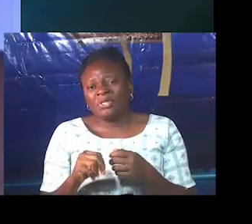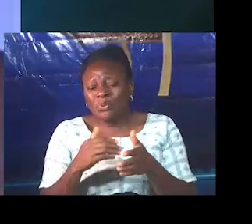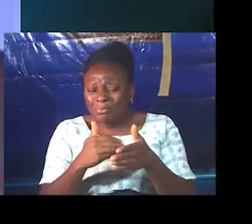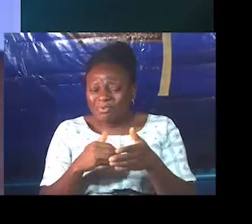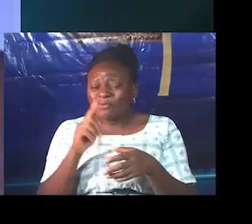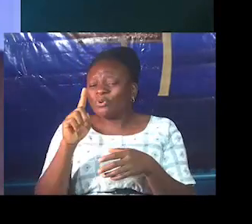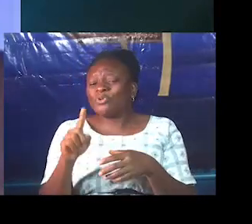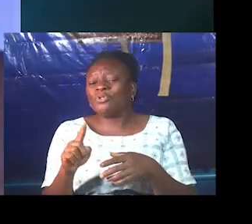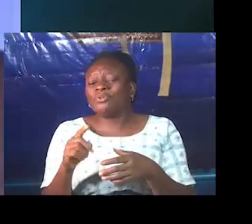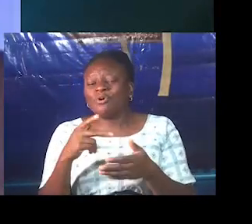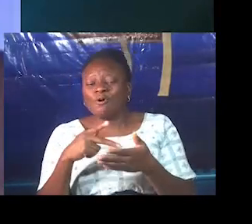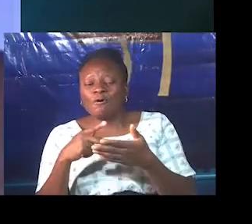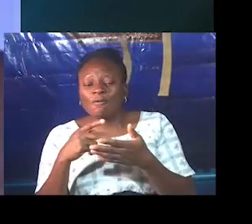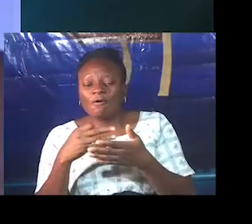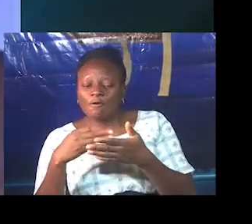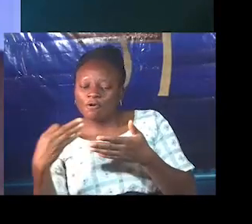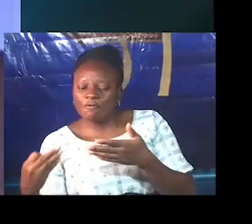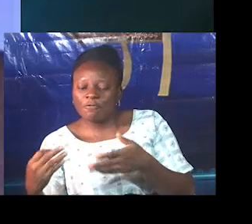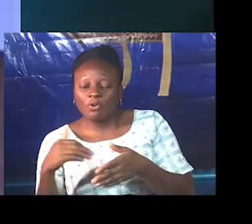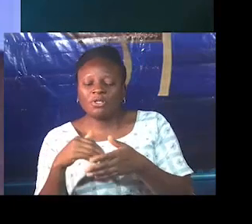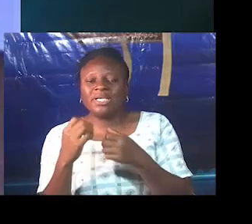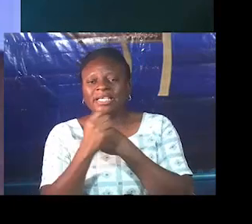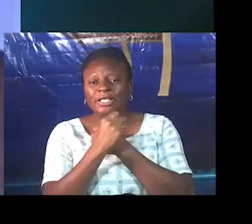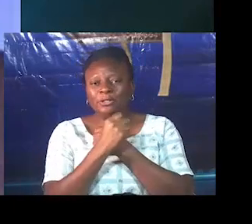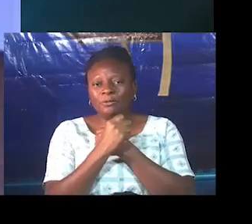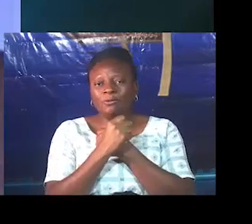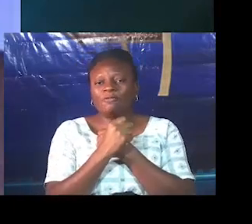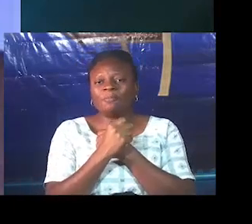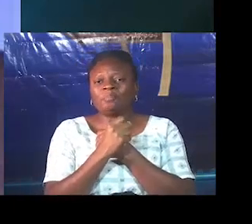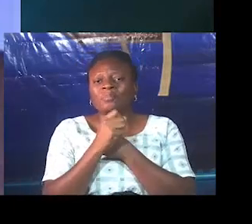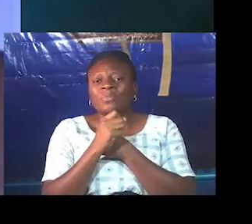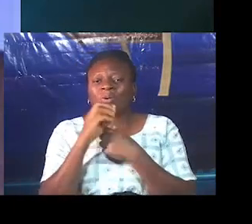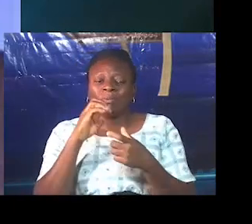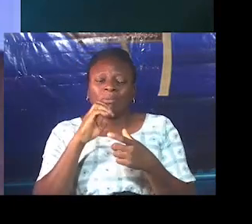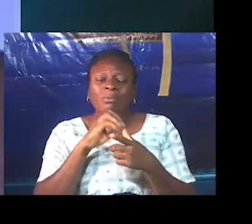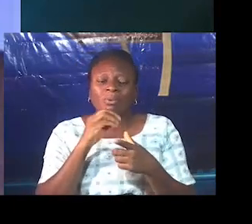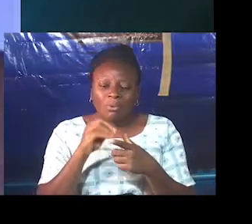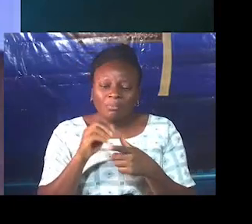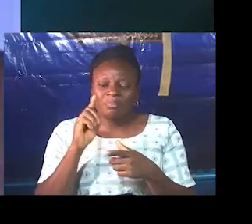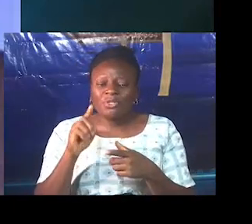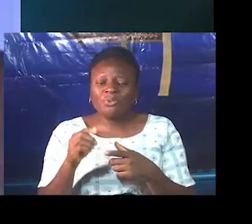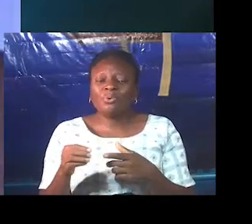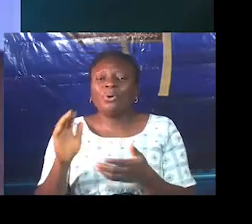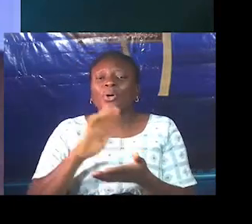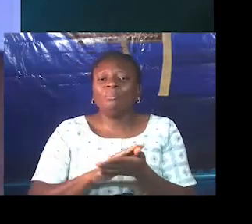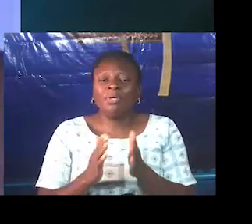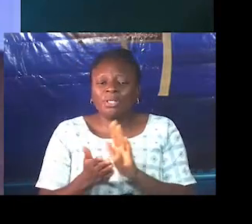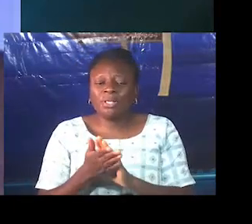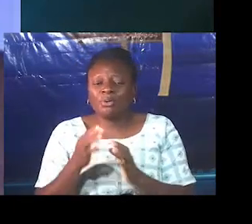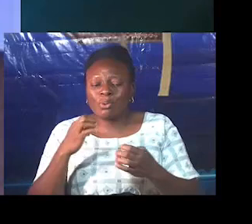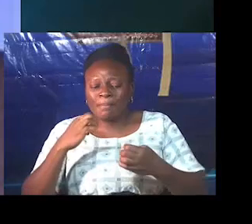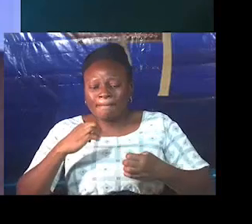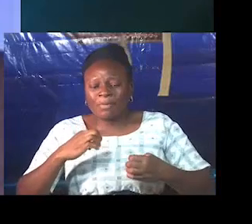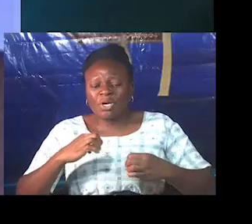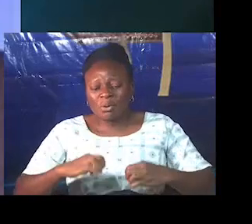before you become emotionally attached to a brother or a sister, the first thing you need to determine, what is the will of